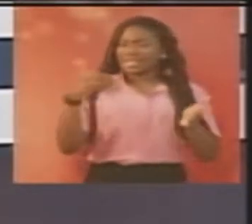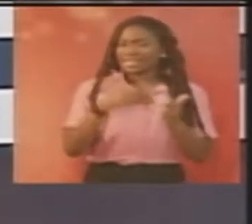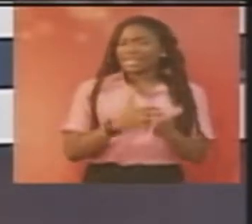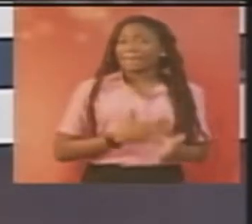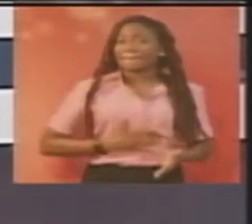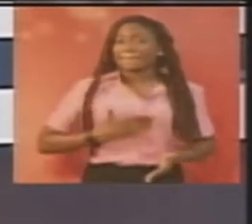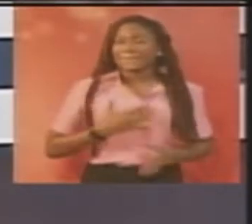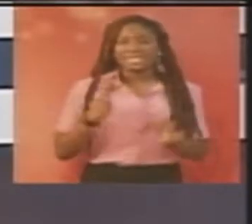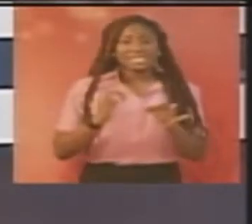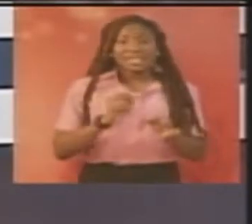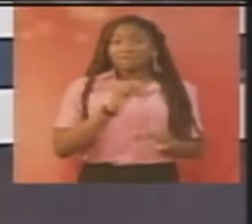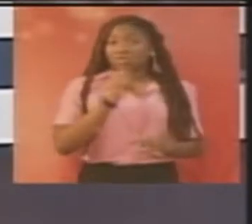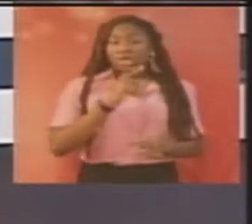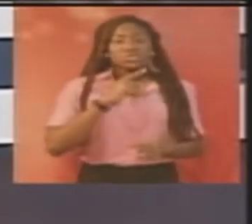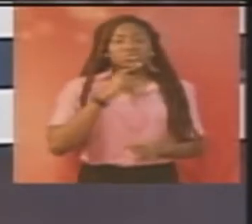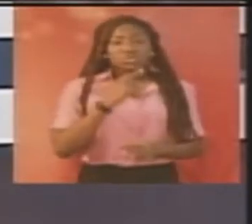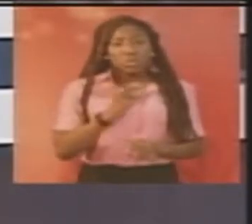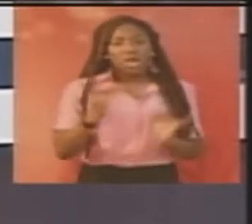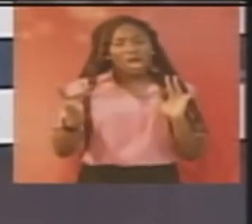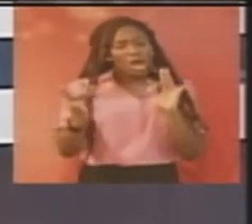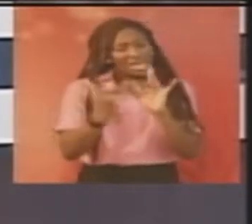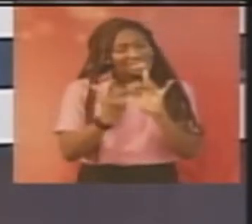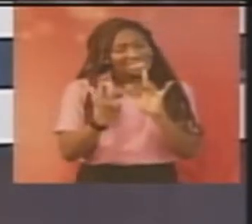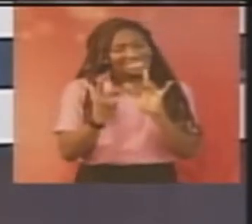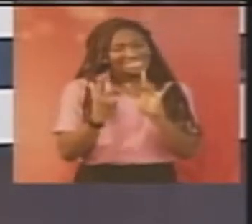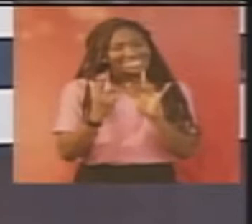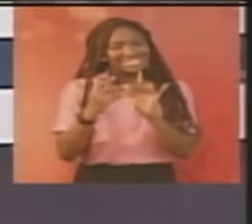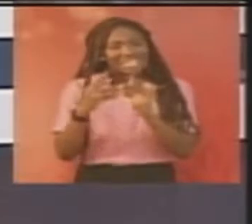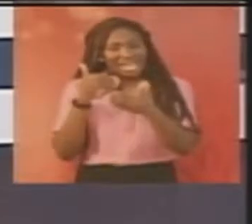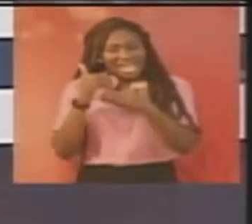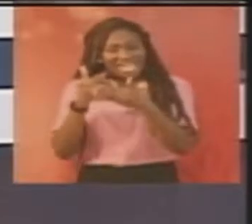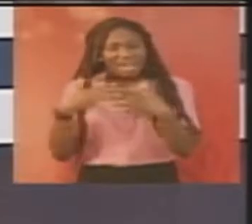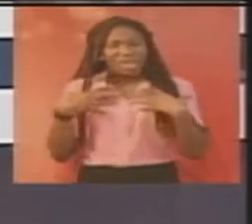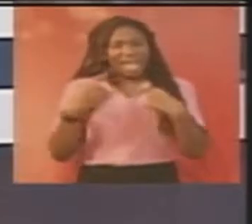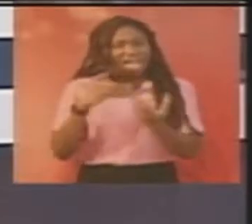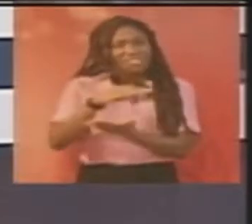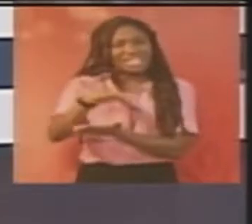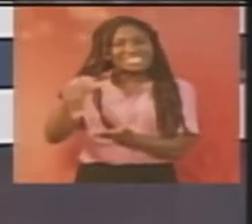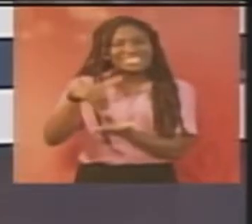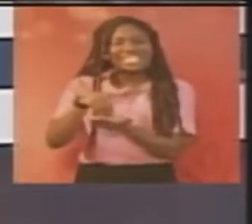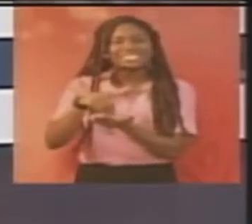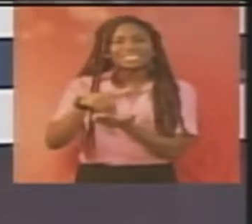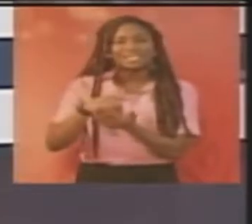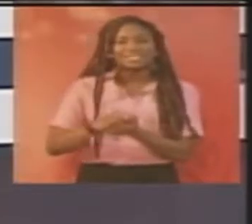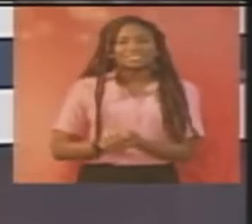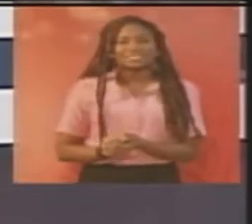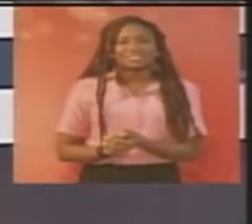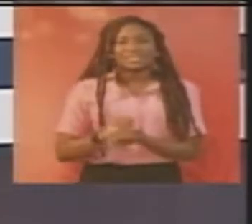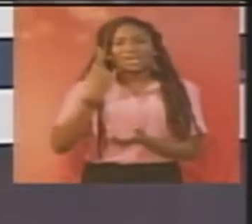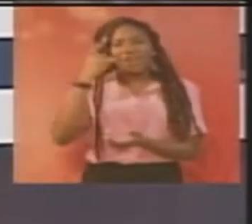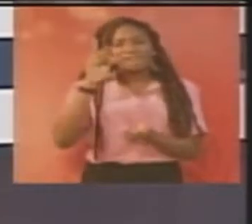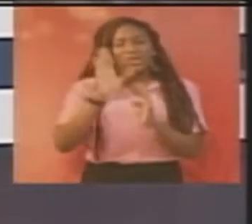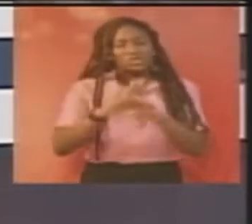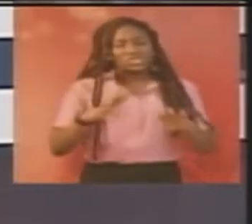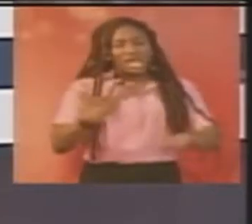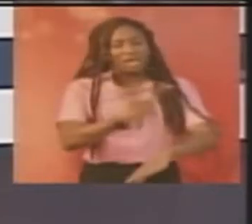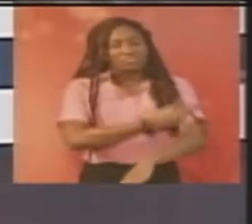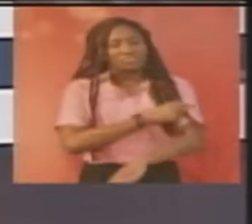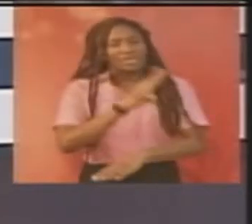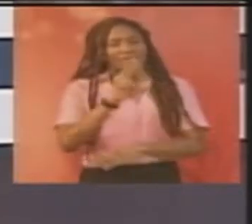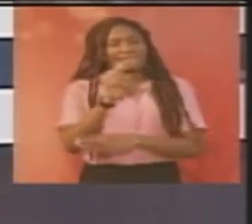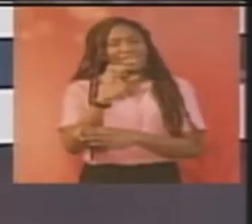you are not sure, contact your nearest health center so that your child's vaccination